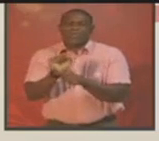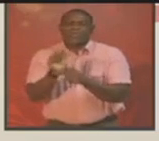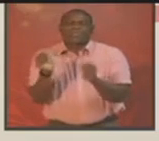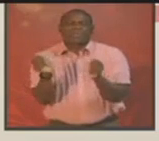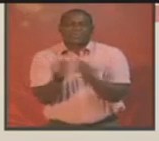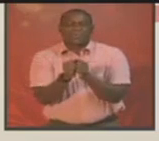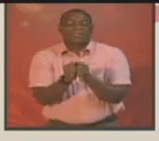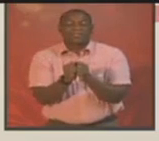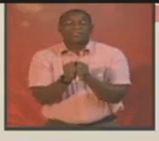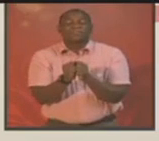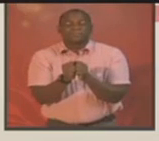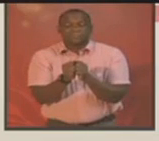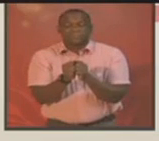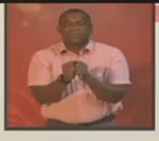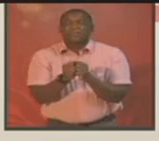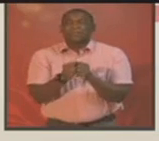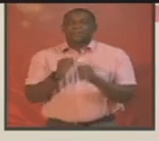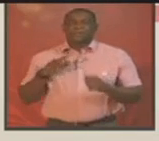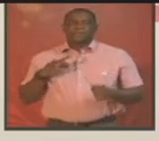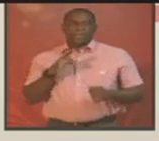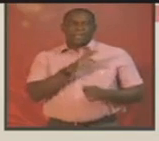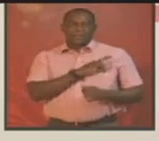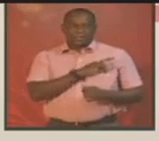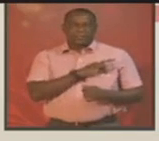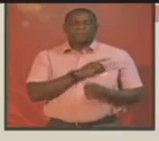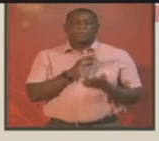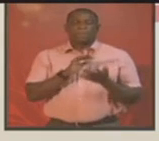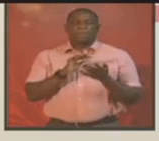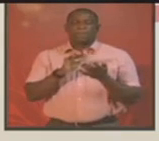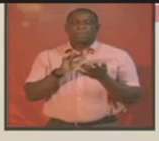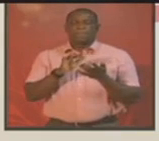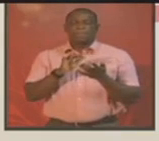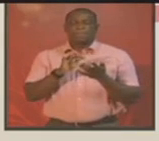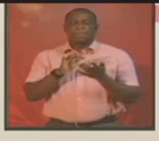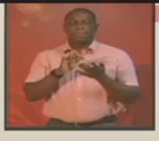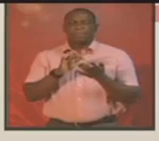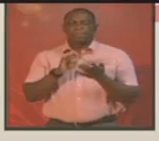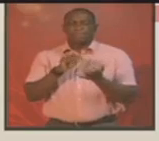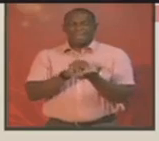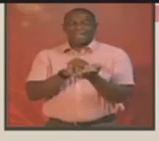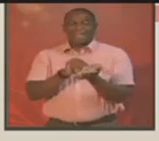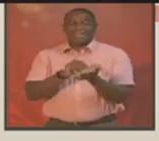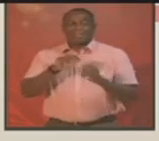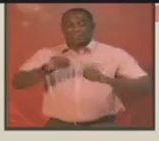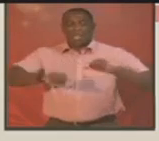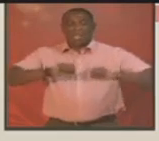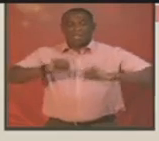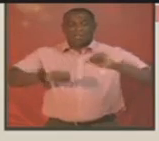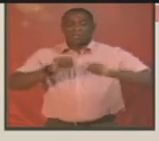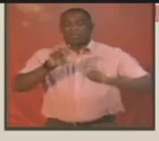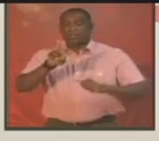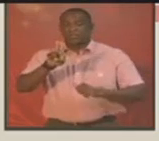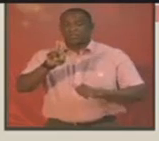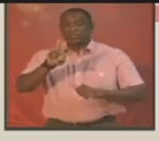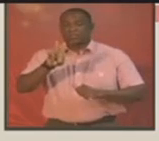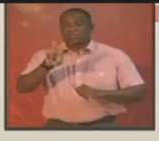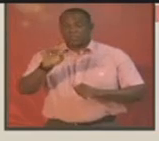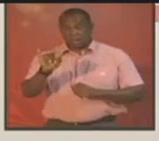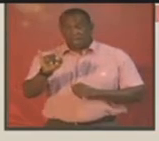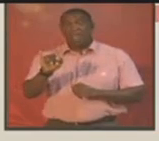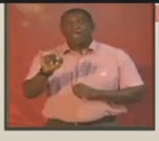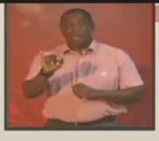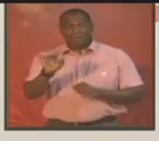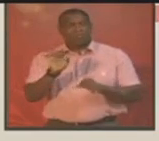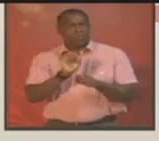response. And the Faculty of Medical Sciences of the University of the West Indies is one such partner, and we've